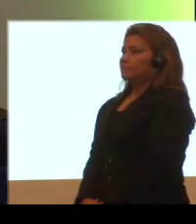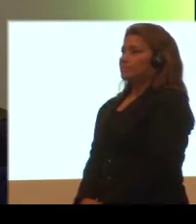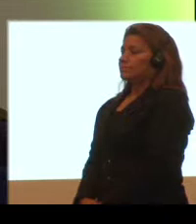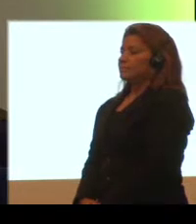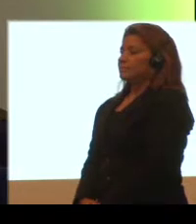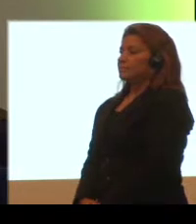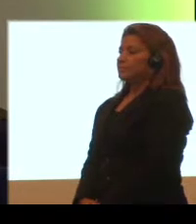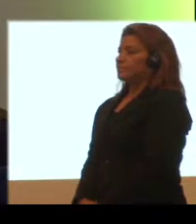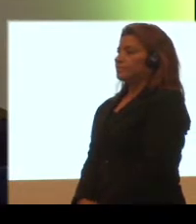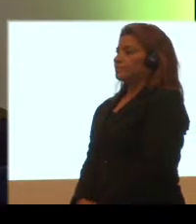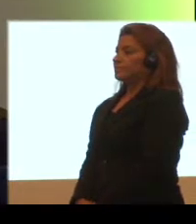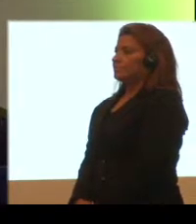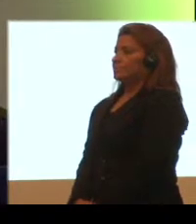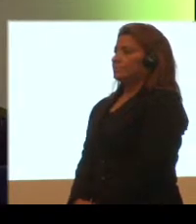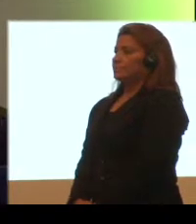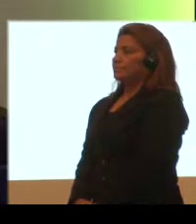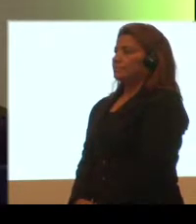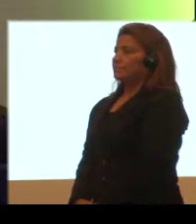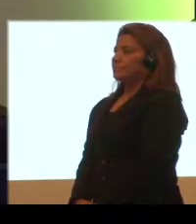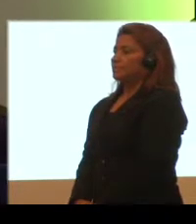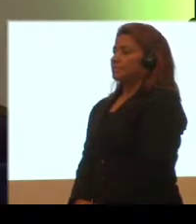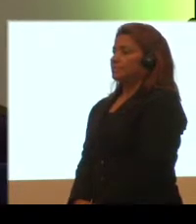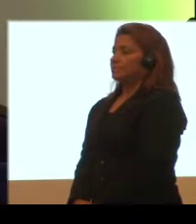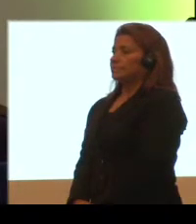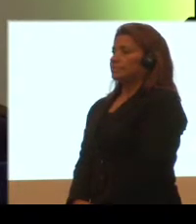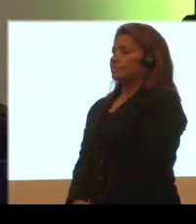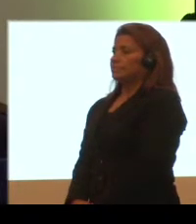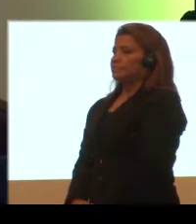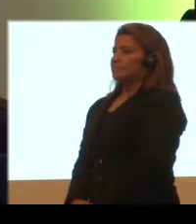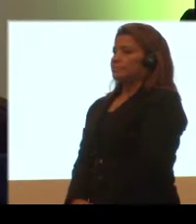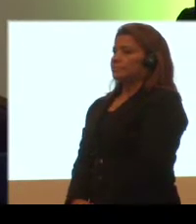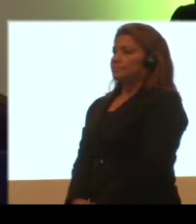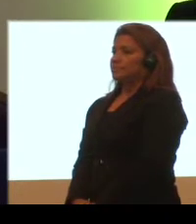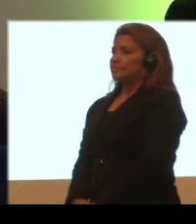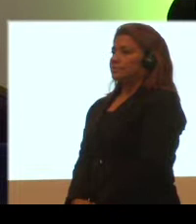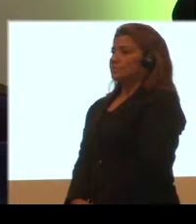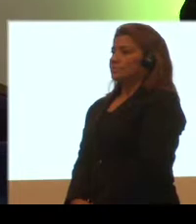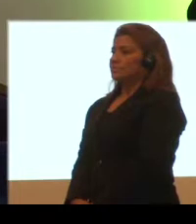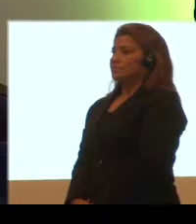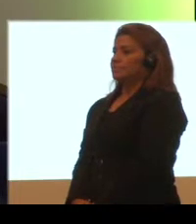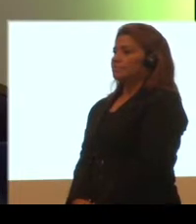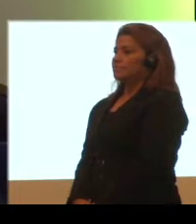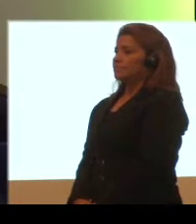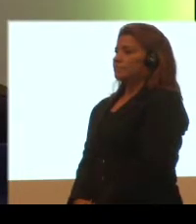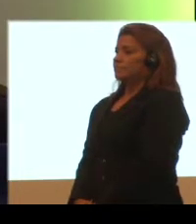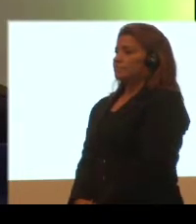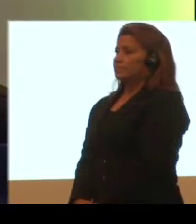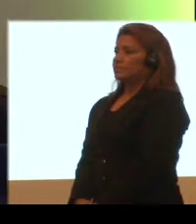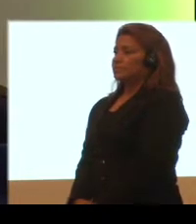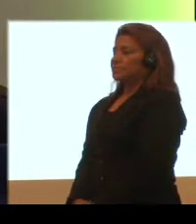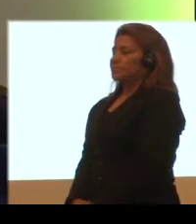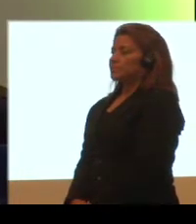It was too short the time to do it in the early session, so please feel welcome in my city. And if you need